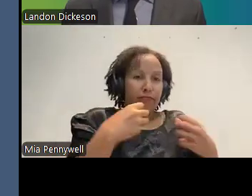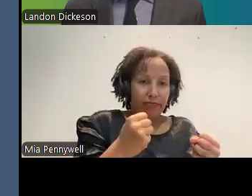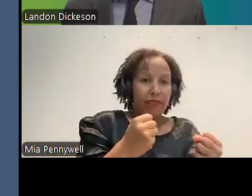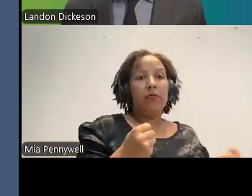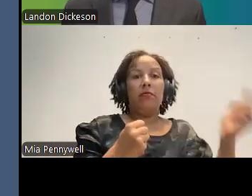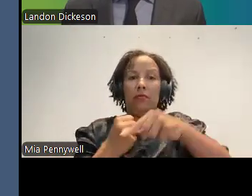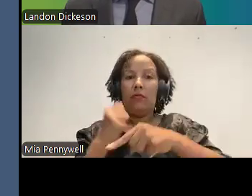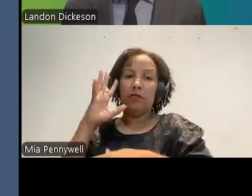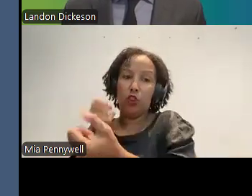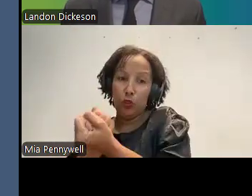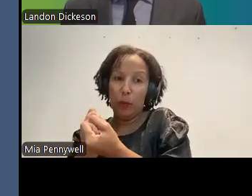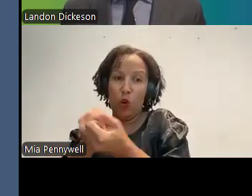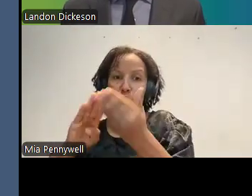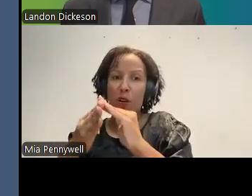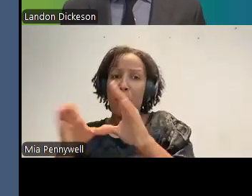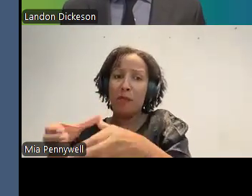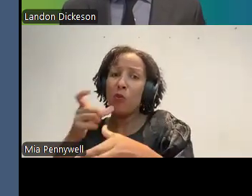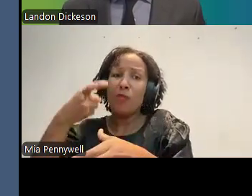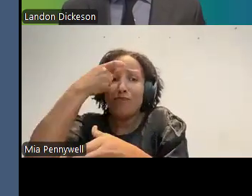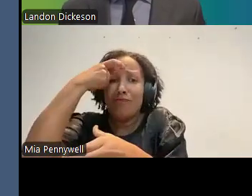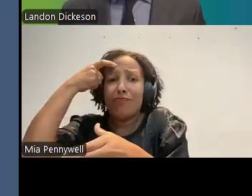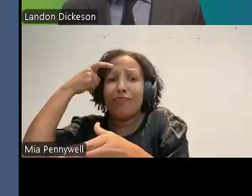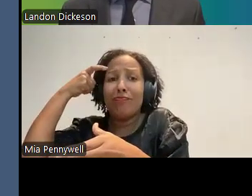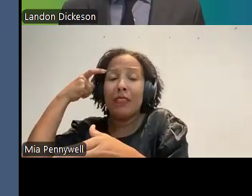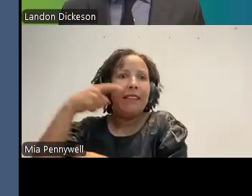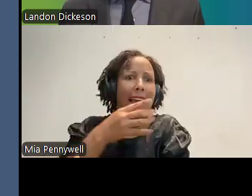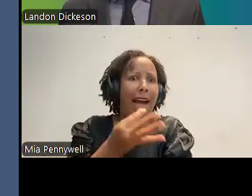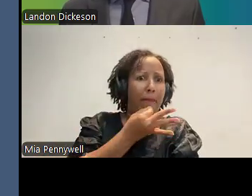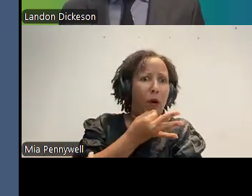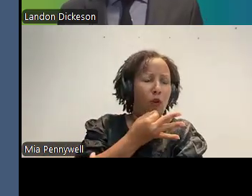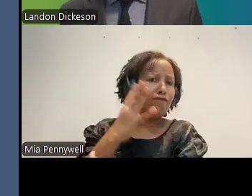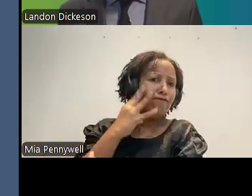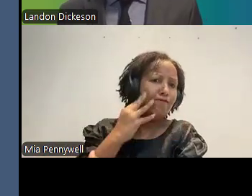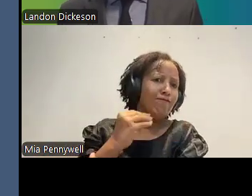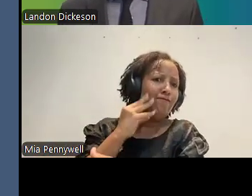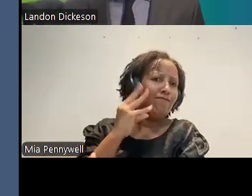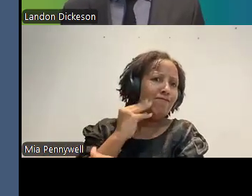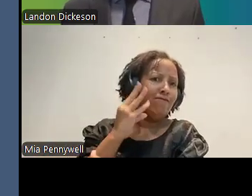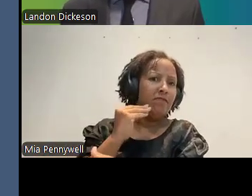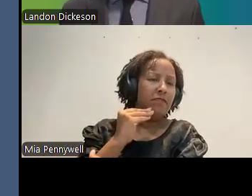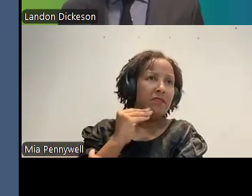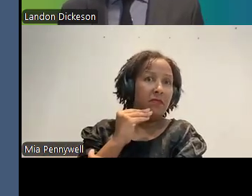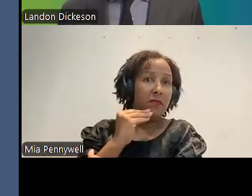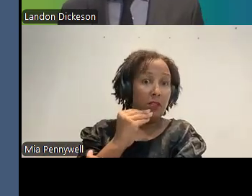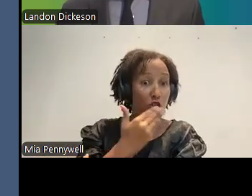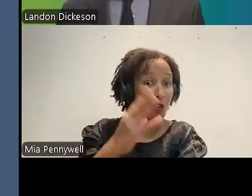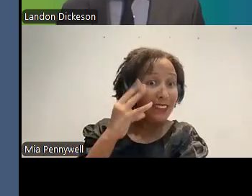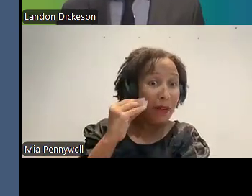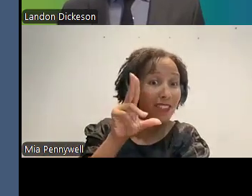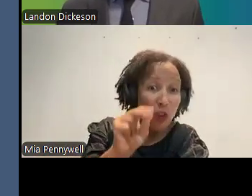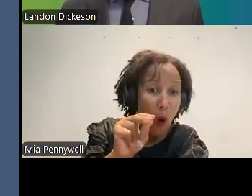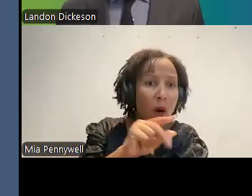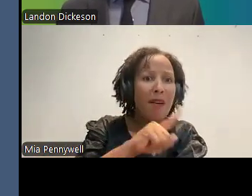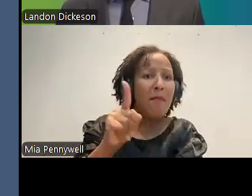have expertise that they developed in ways that none of us wanted them to, and they certainly didn't want to, and it's